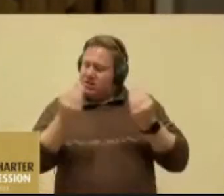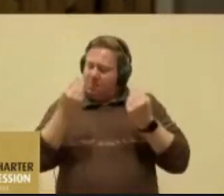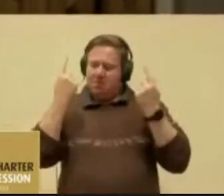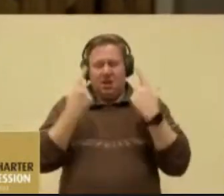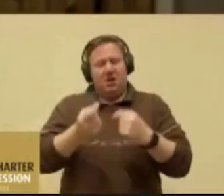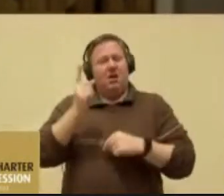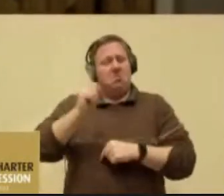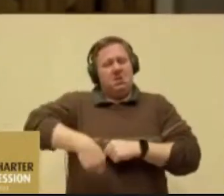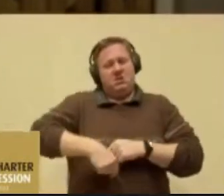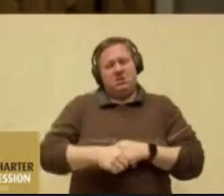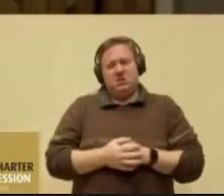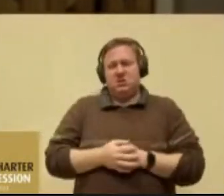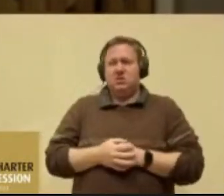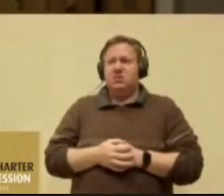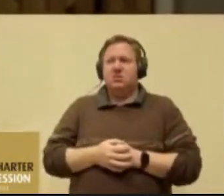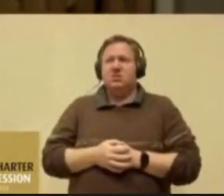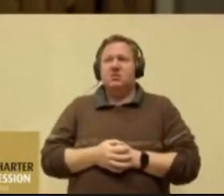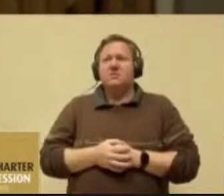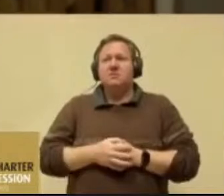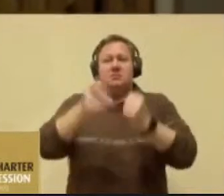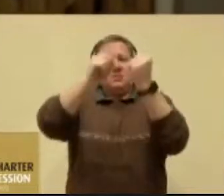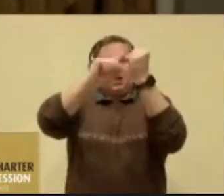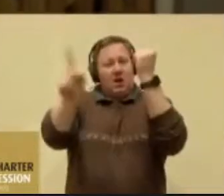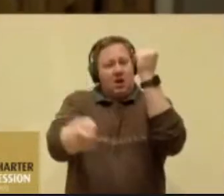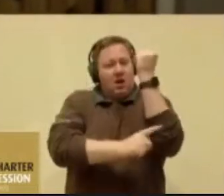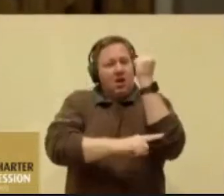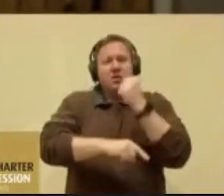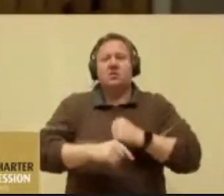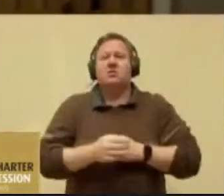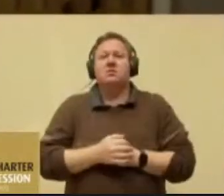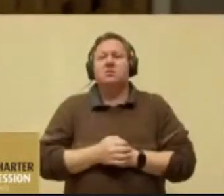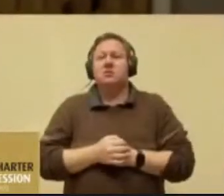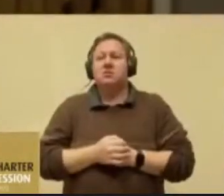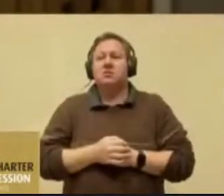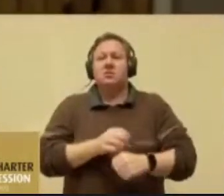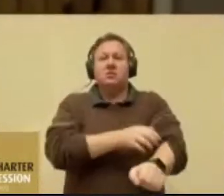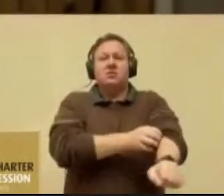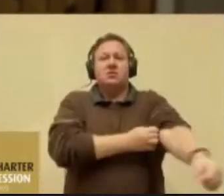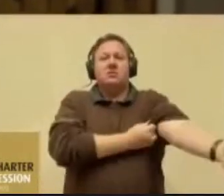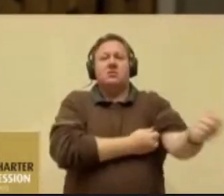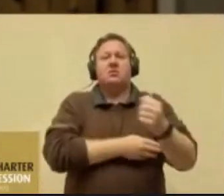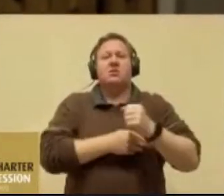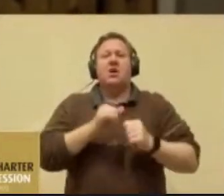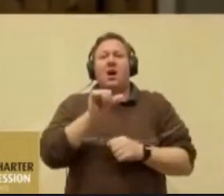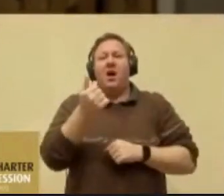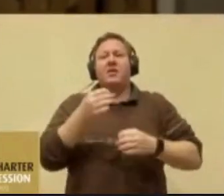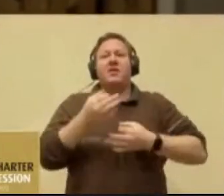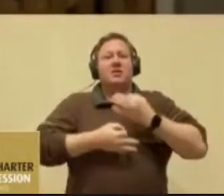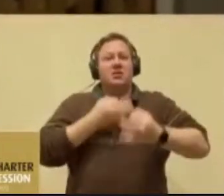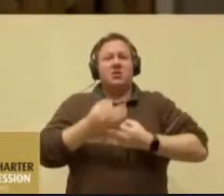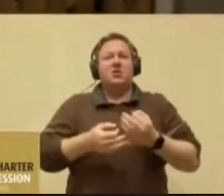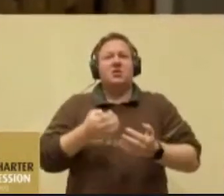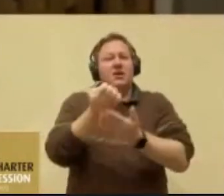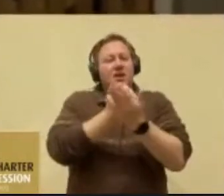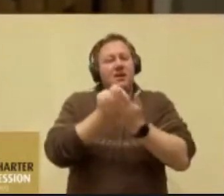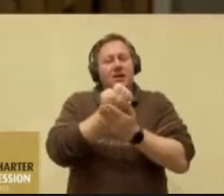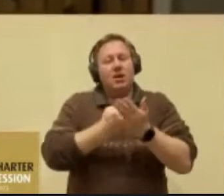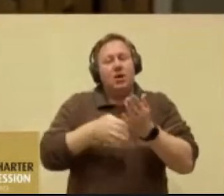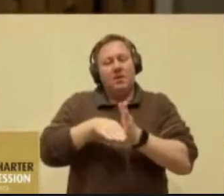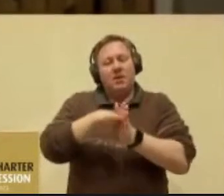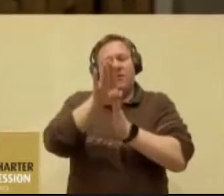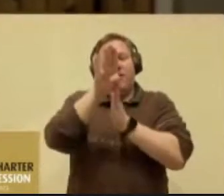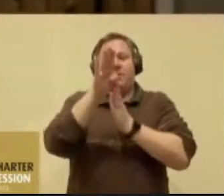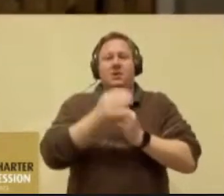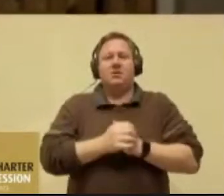done and lastly the other my other suggestion is in the economic development